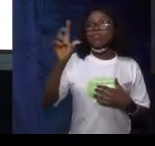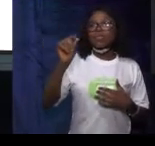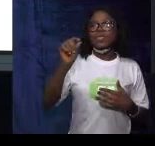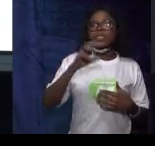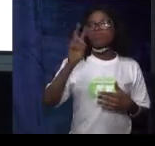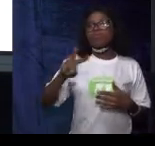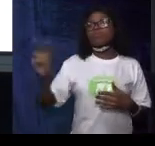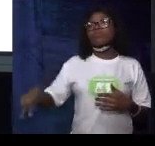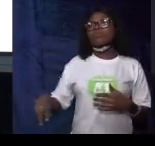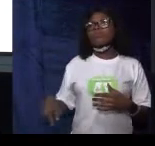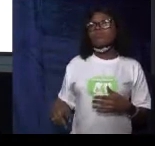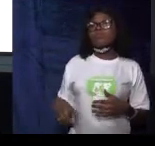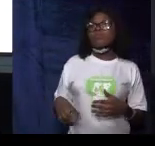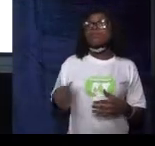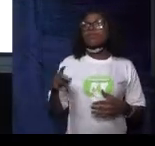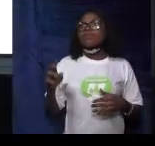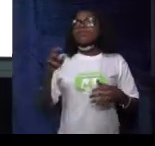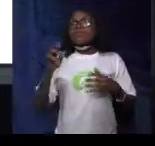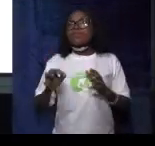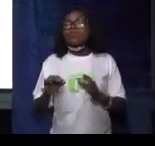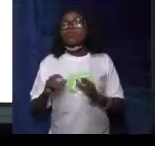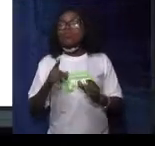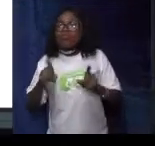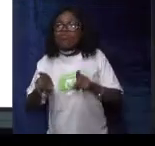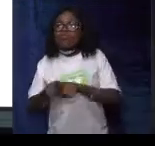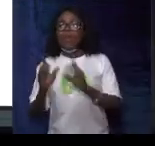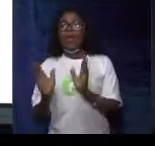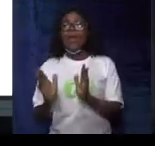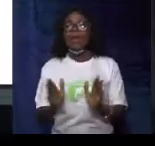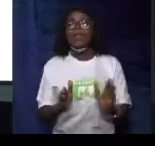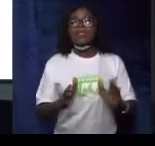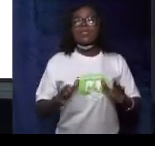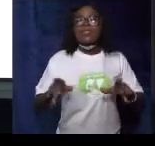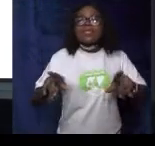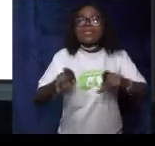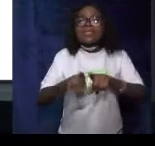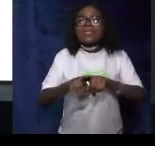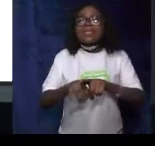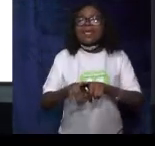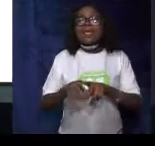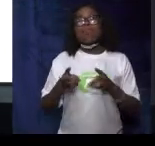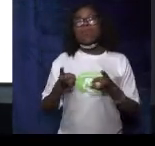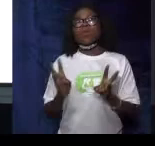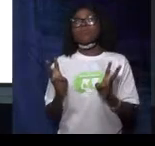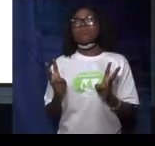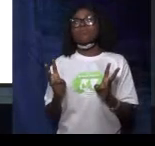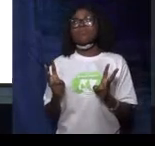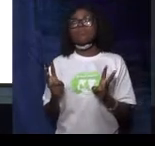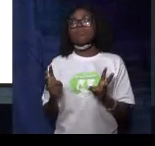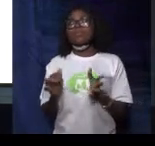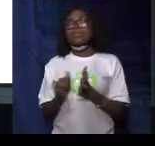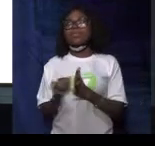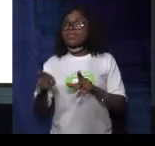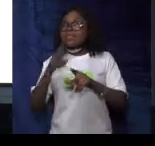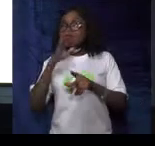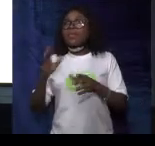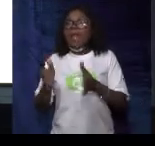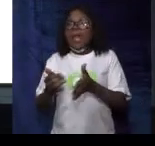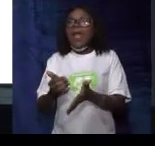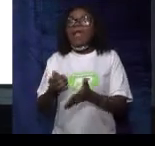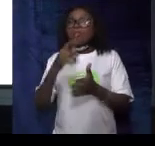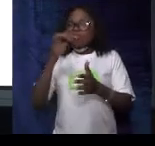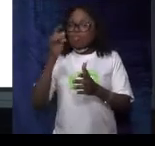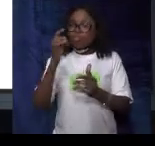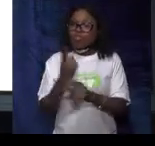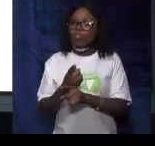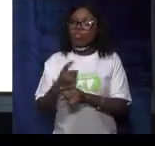and 22. But the data set itself is 15, 16, 17, 18, 20, 22, 23, and 25.